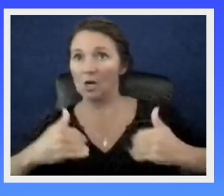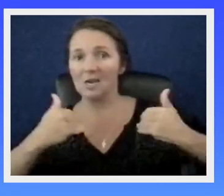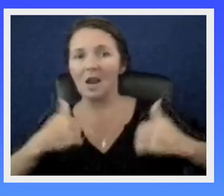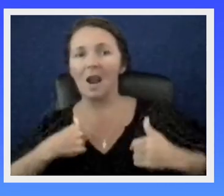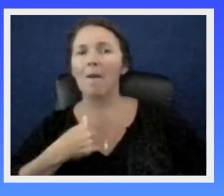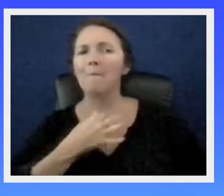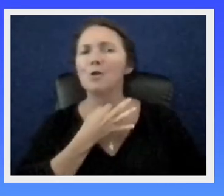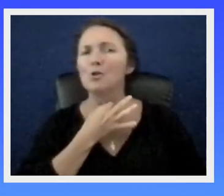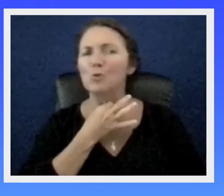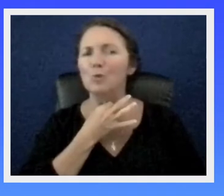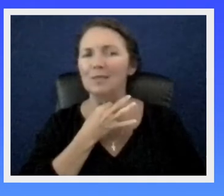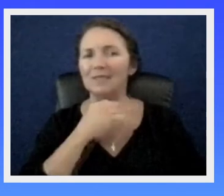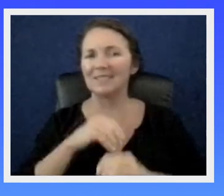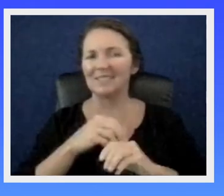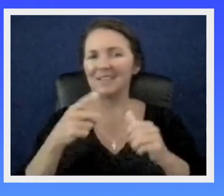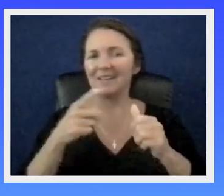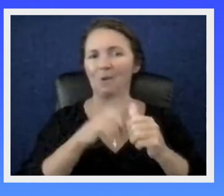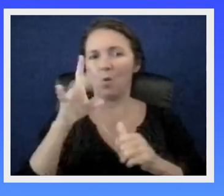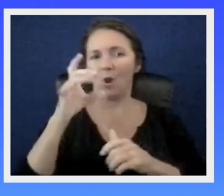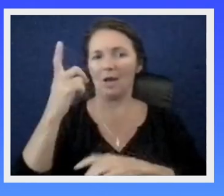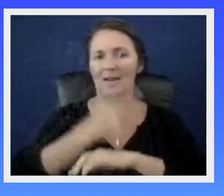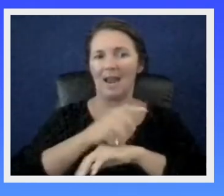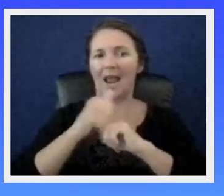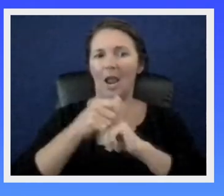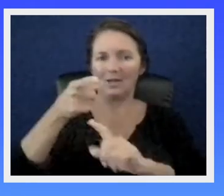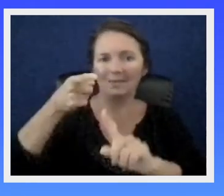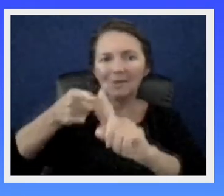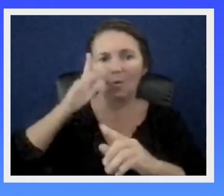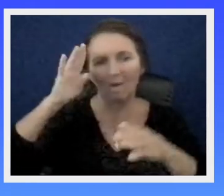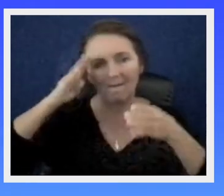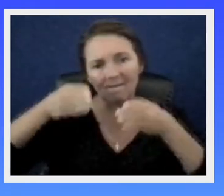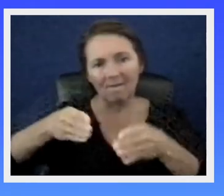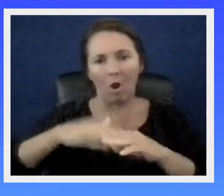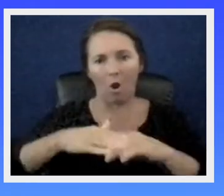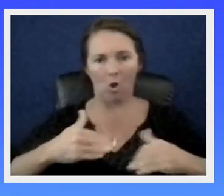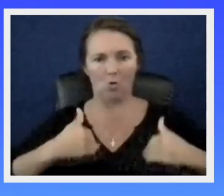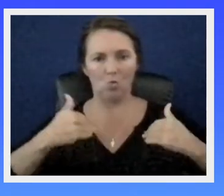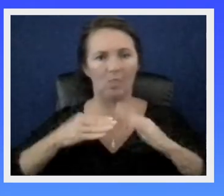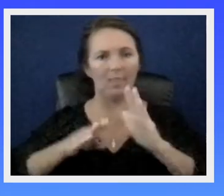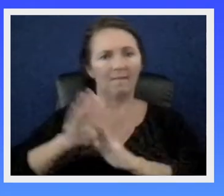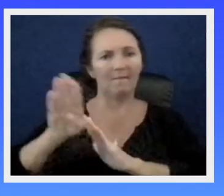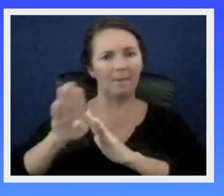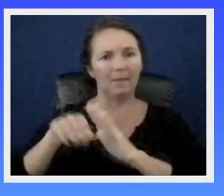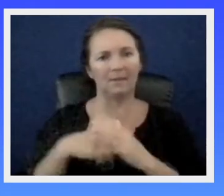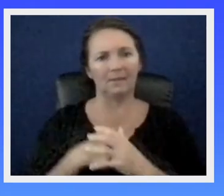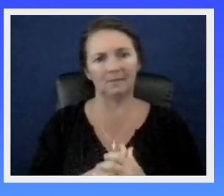know, in the first 100 days, how you're going to specifically focus on youth development.